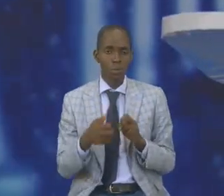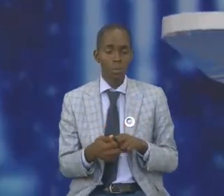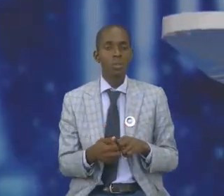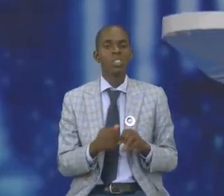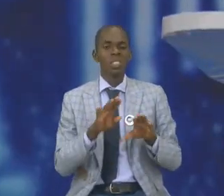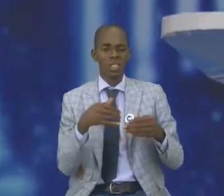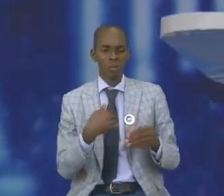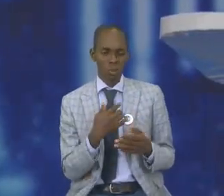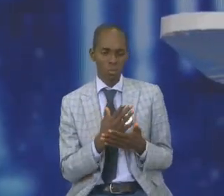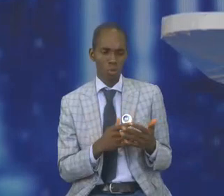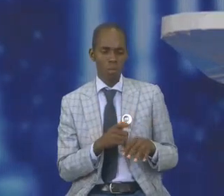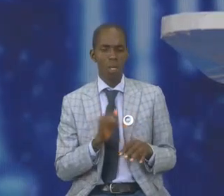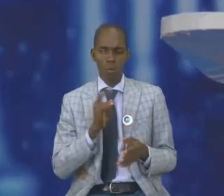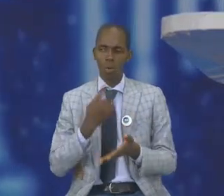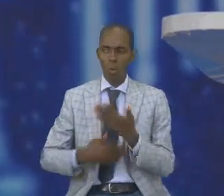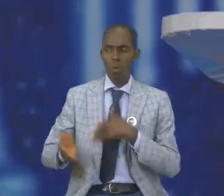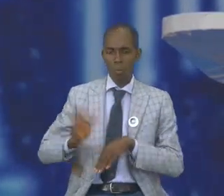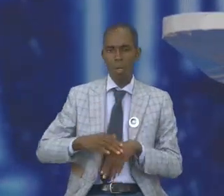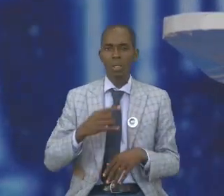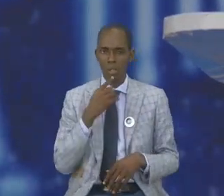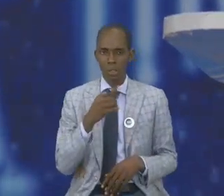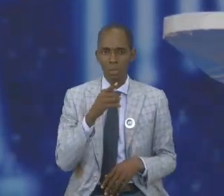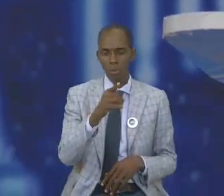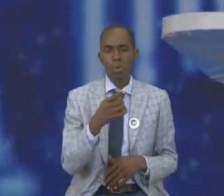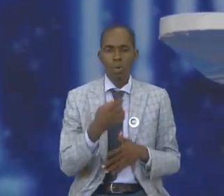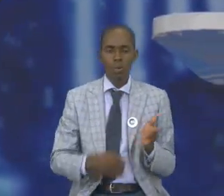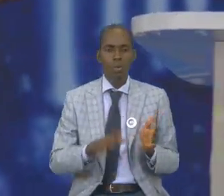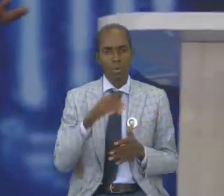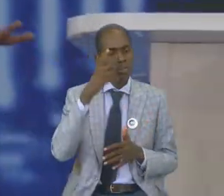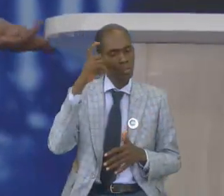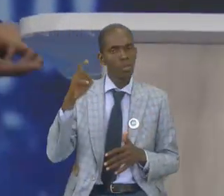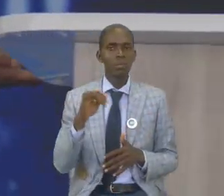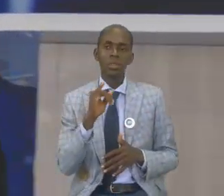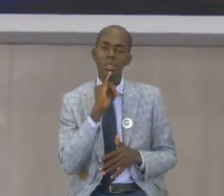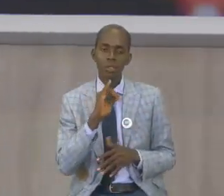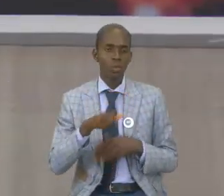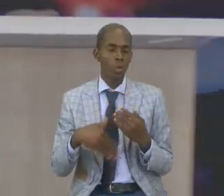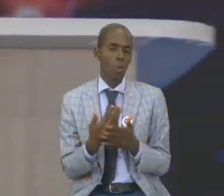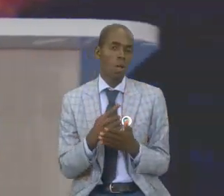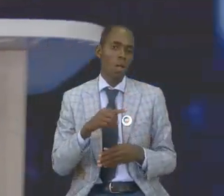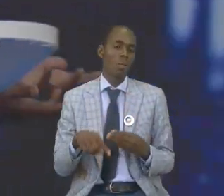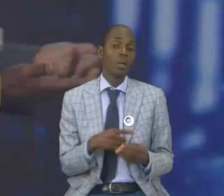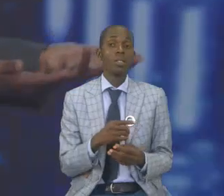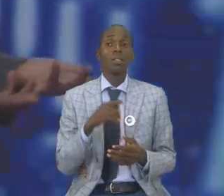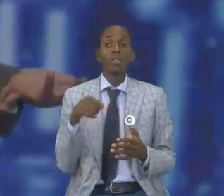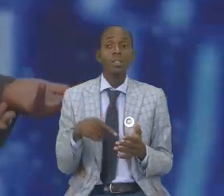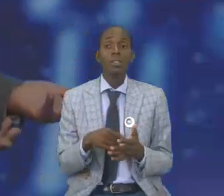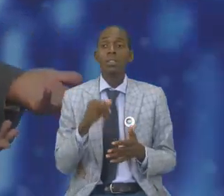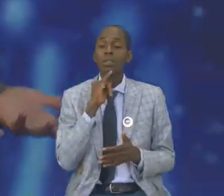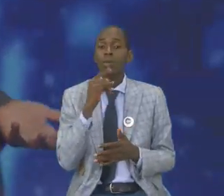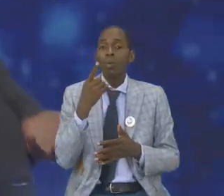I'll come back to you and tell you what your dream is about. That's exactly what he wouldn't give